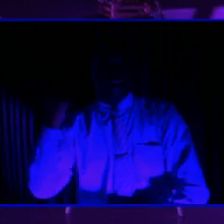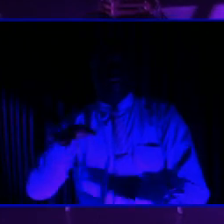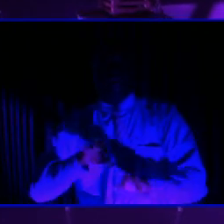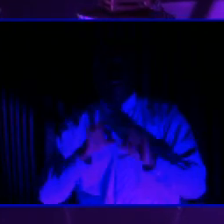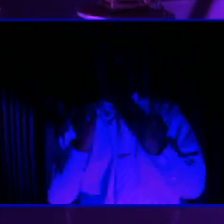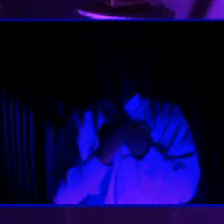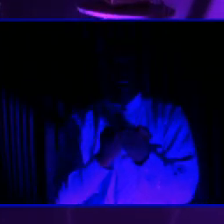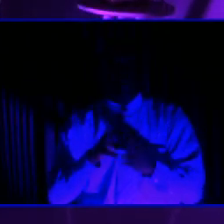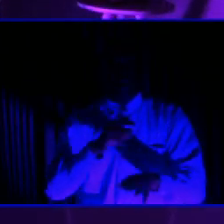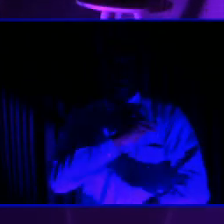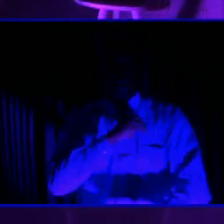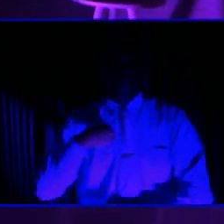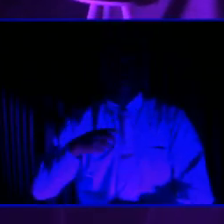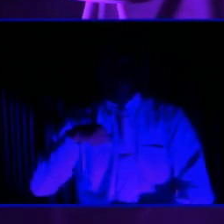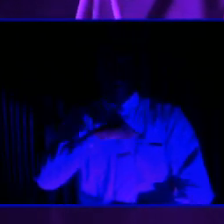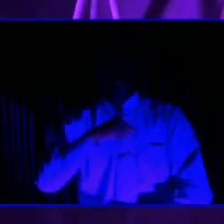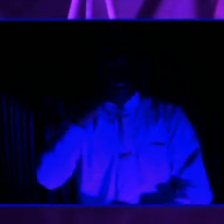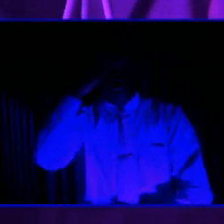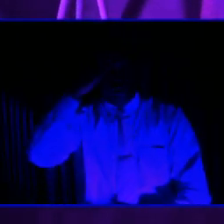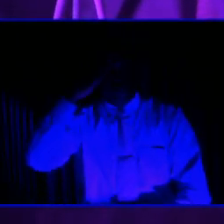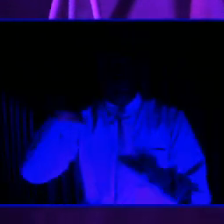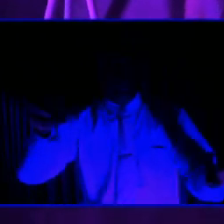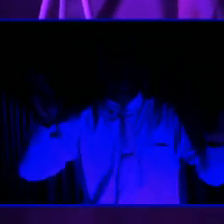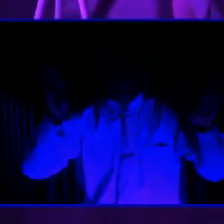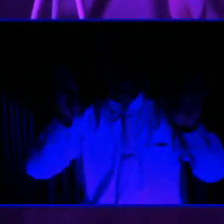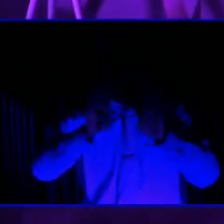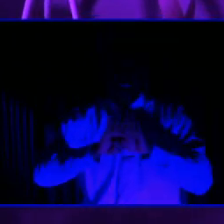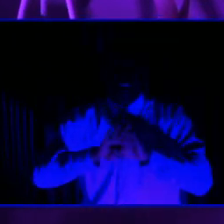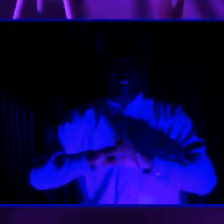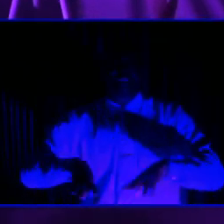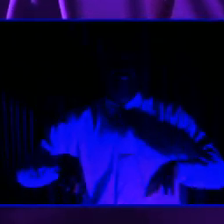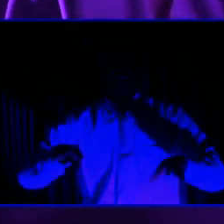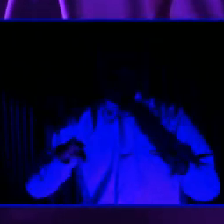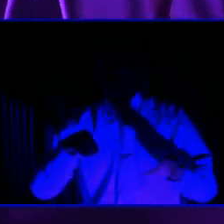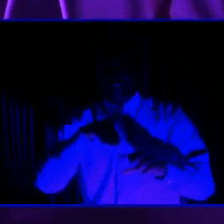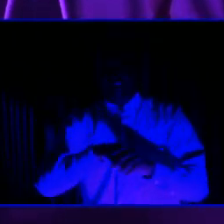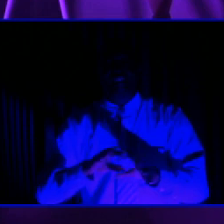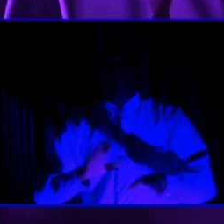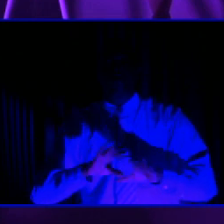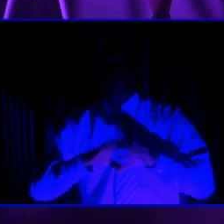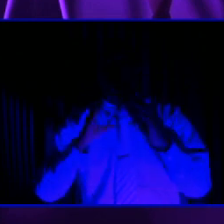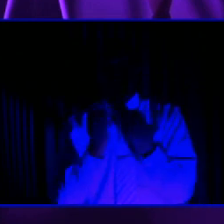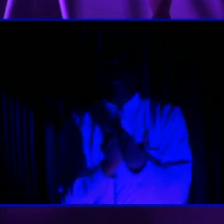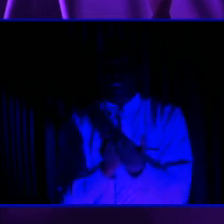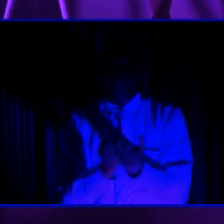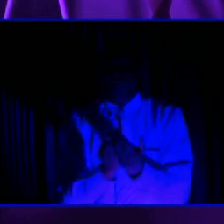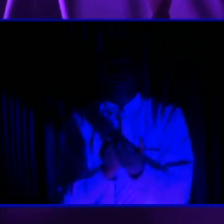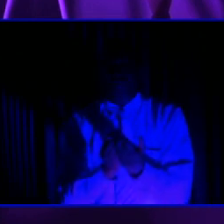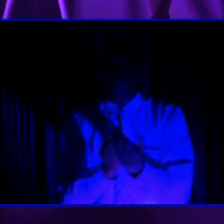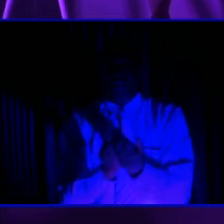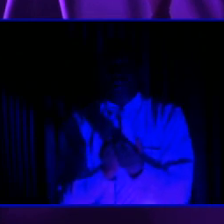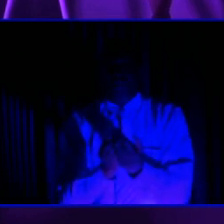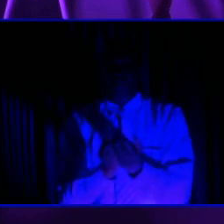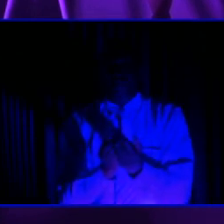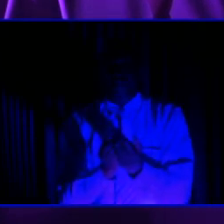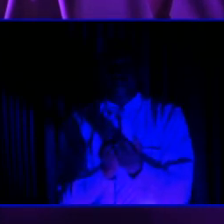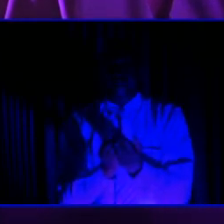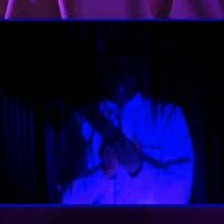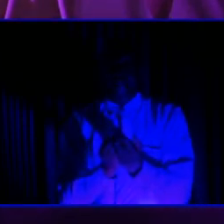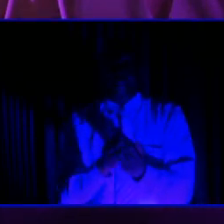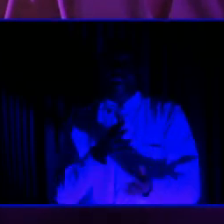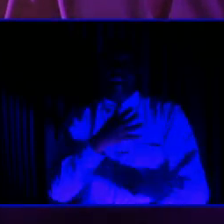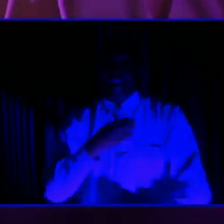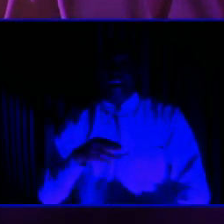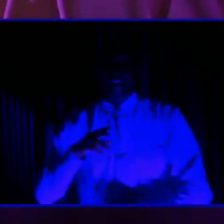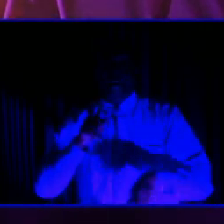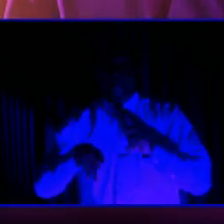the land. When we see that corruption invades the public and the private sector, and